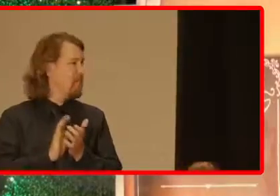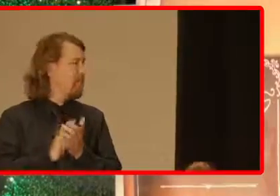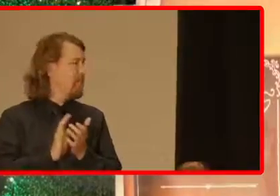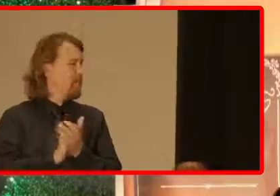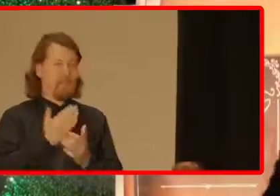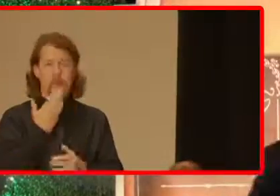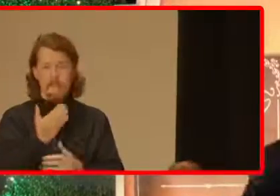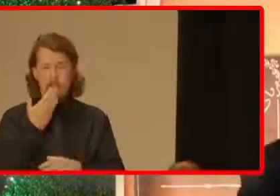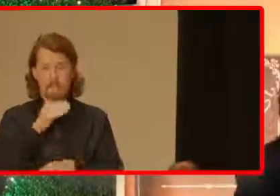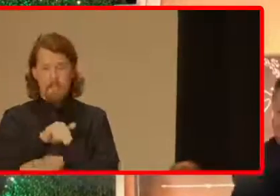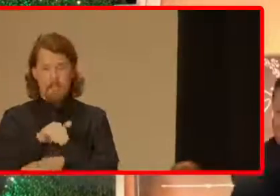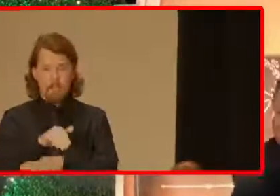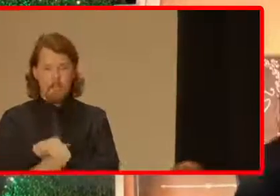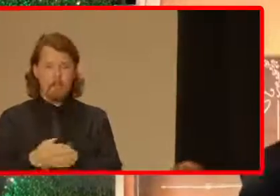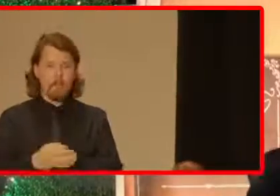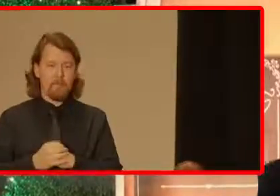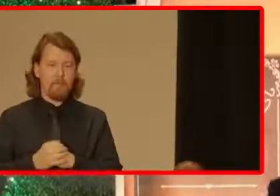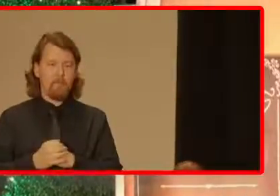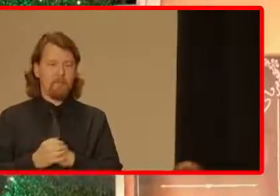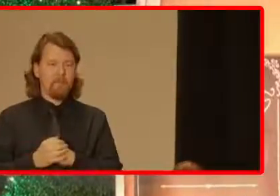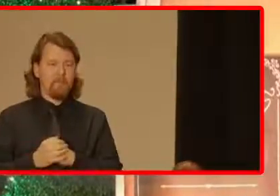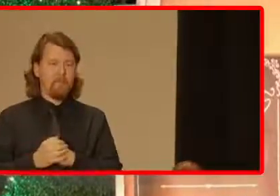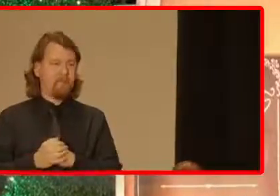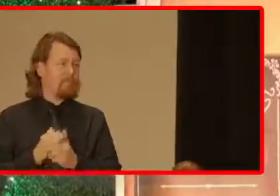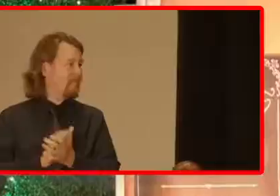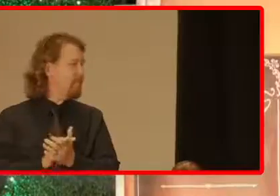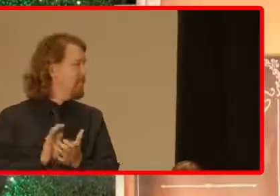Good evening.